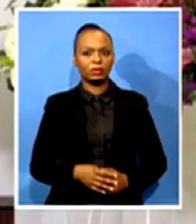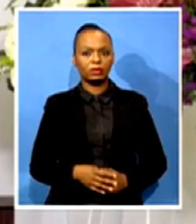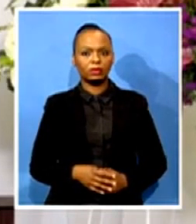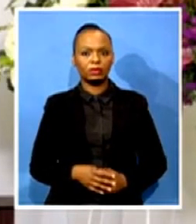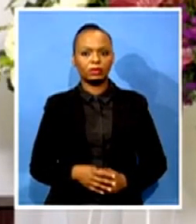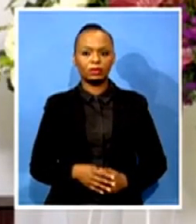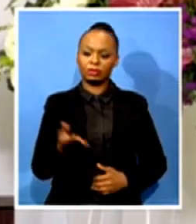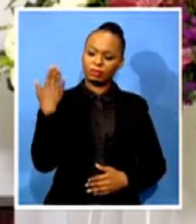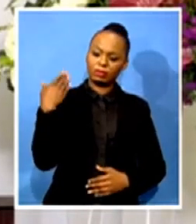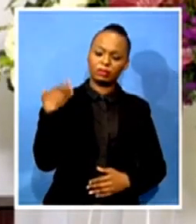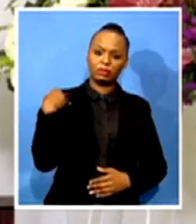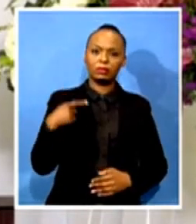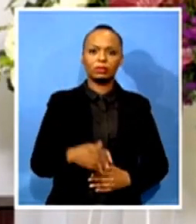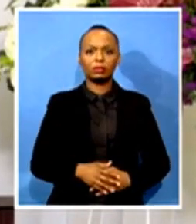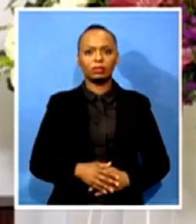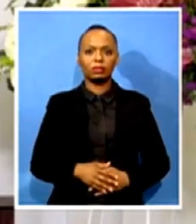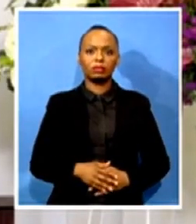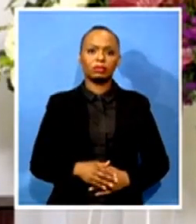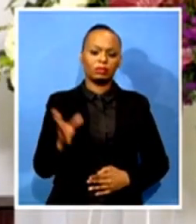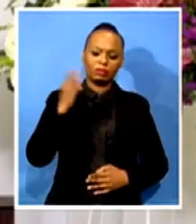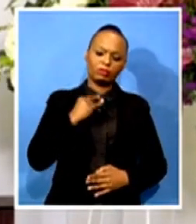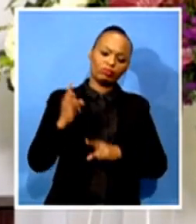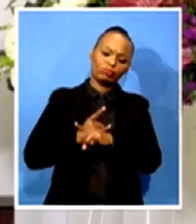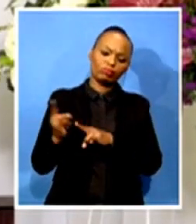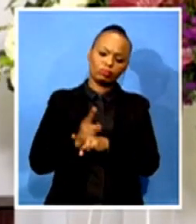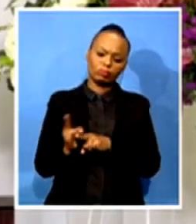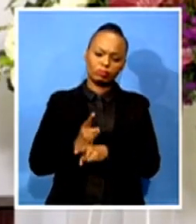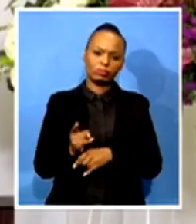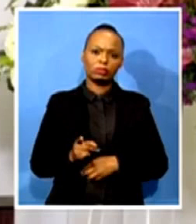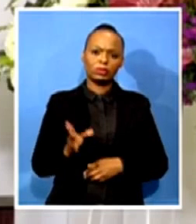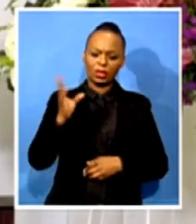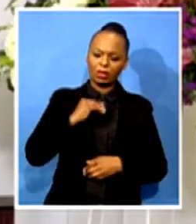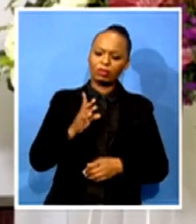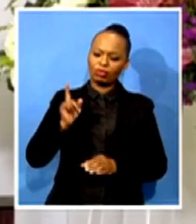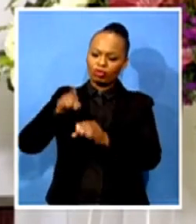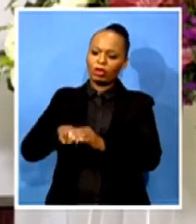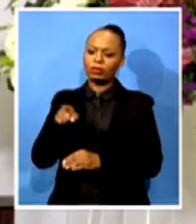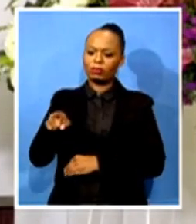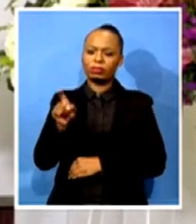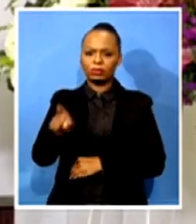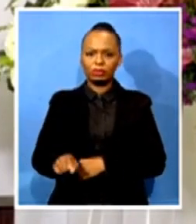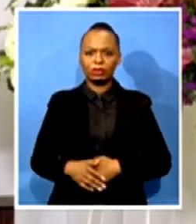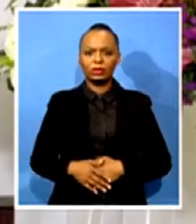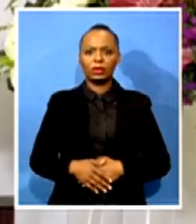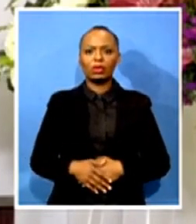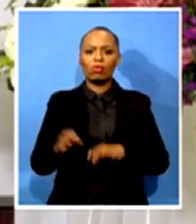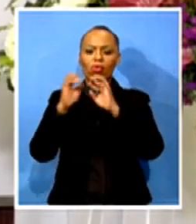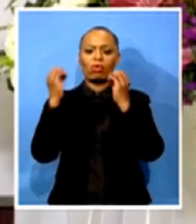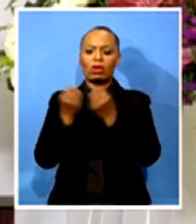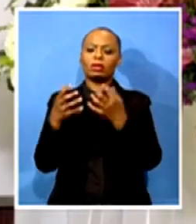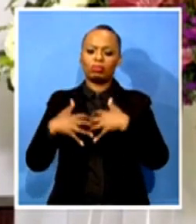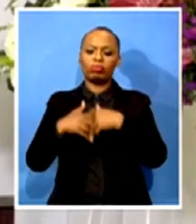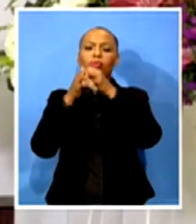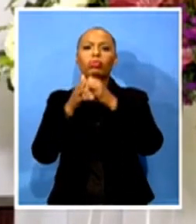sikhulume athi sifuna sijoyine. Kukhona i-organization esifuna ukuyiqala yokwenza i-community